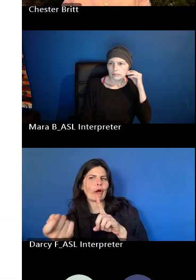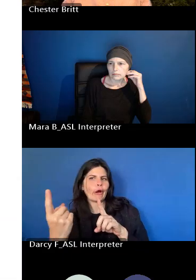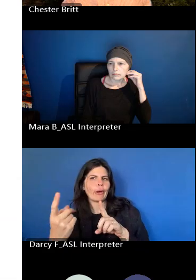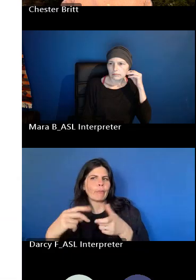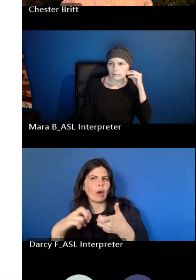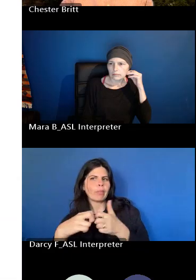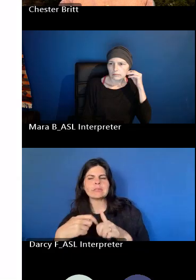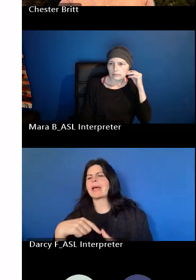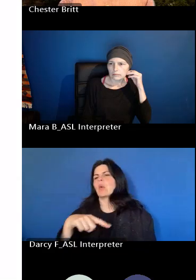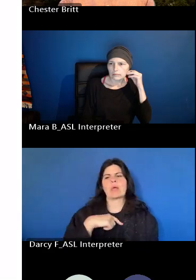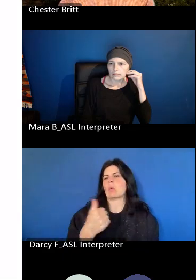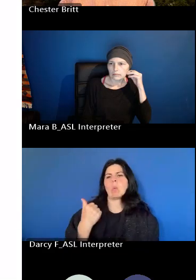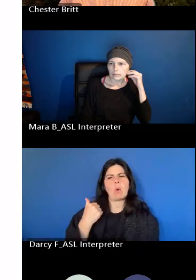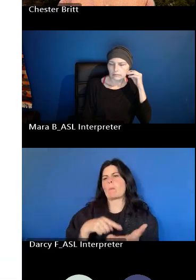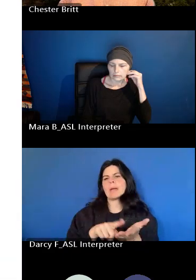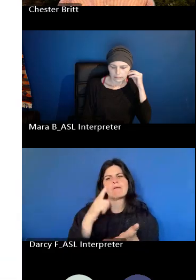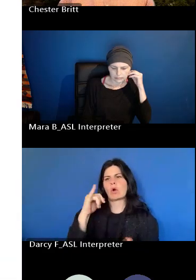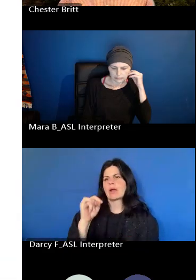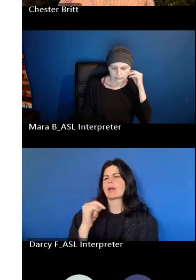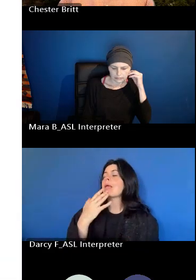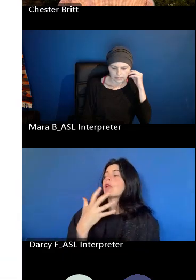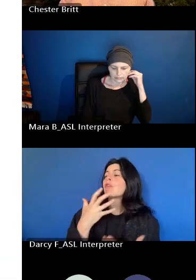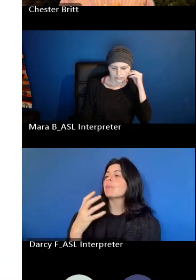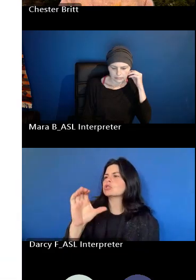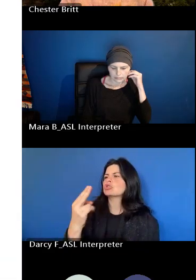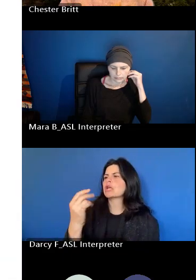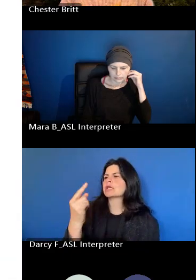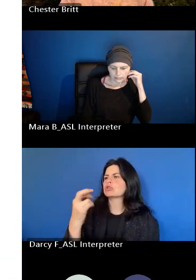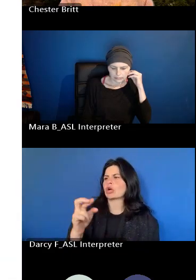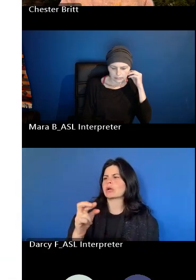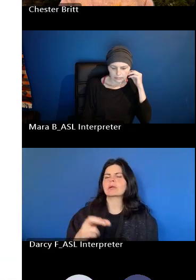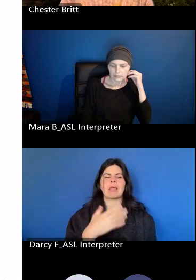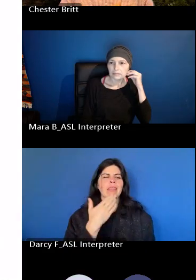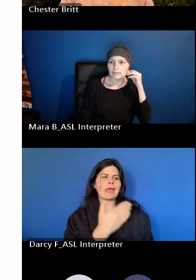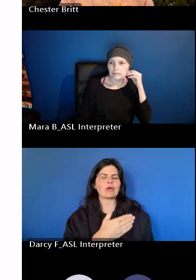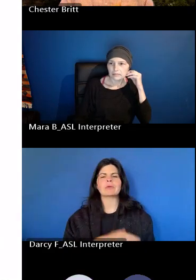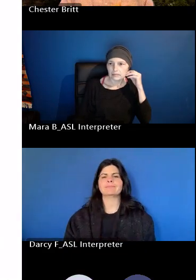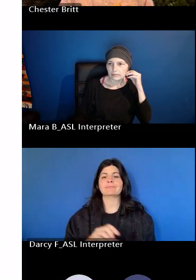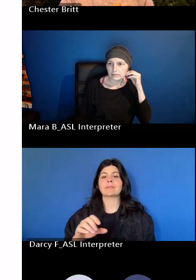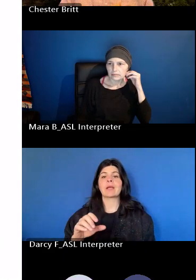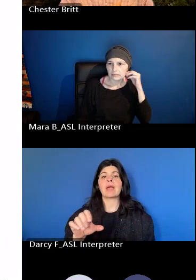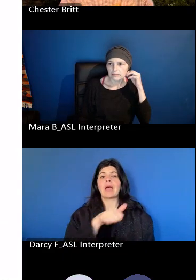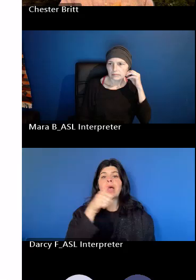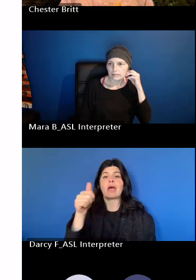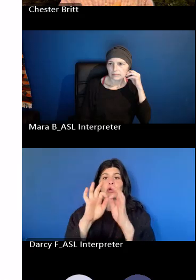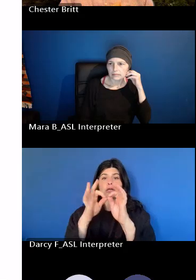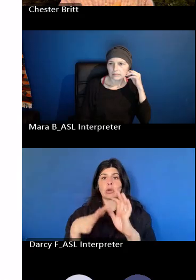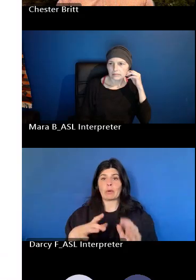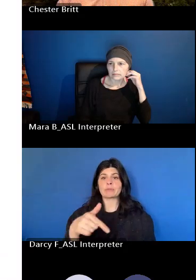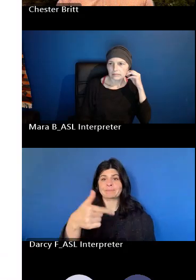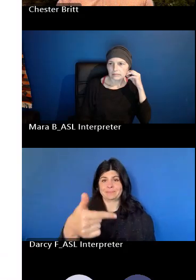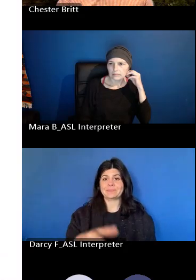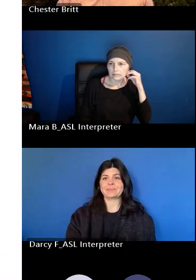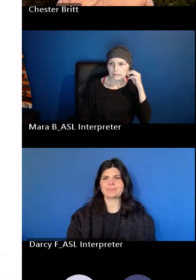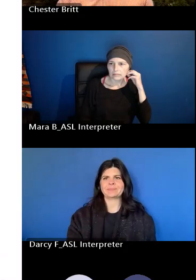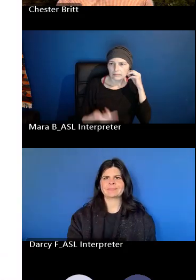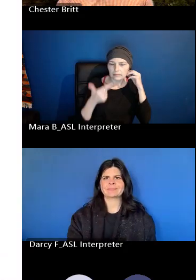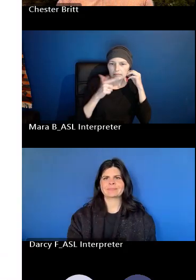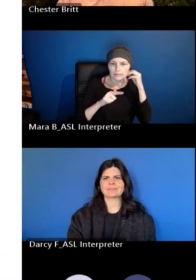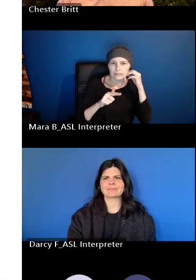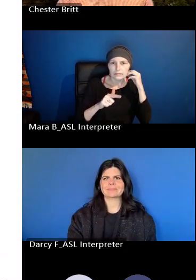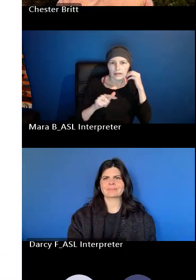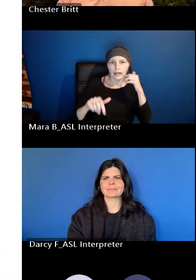pay for it. Thank you very much, Chester. yeah, thank you, Craig. Our next speaker is Ellen. Again, I only have one name, Ellen.